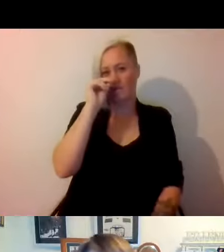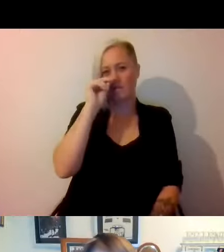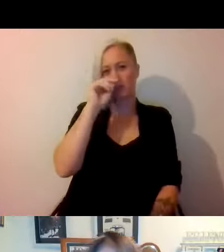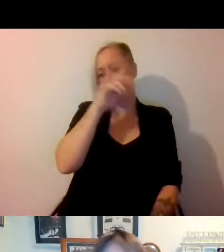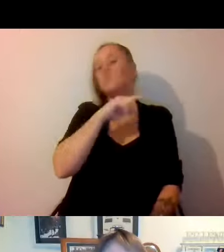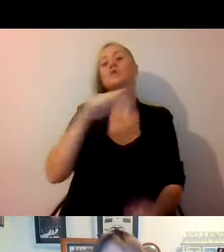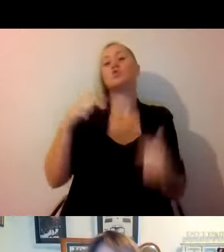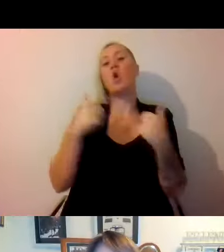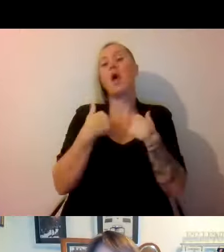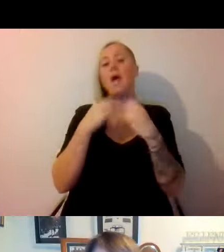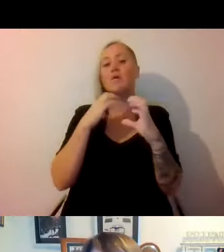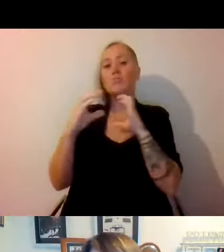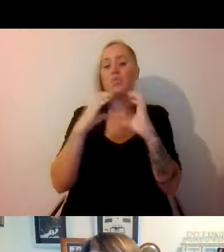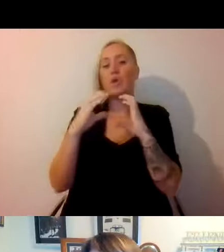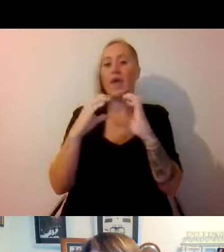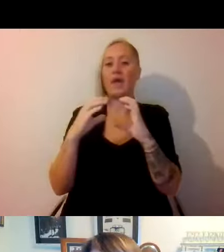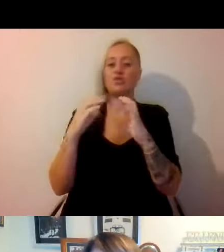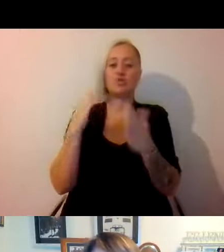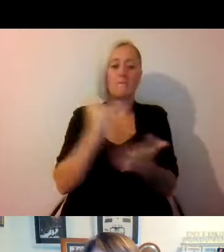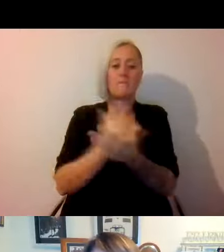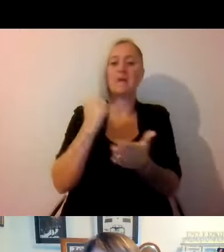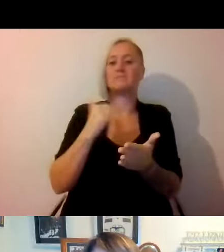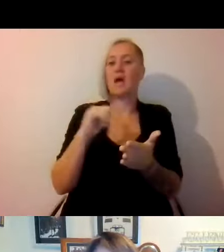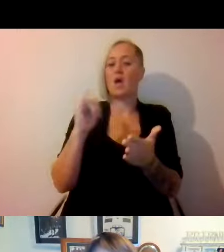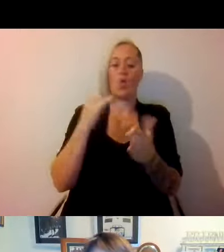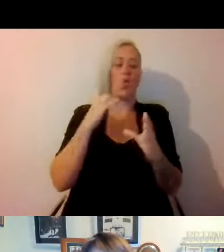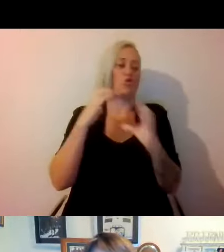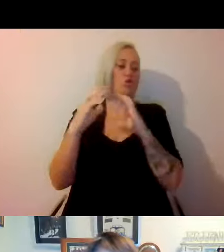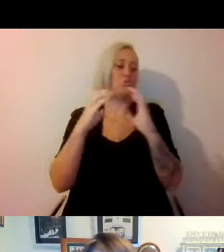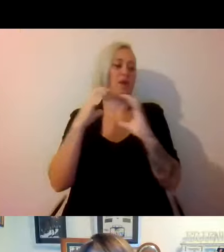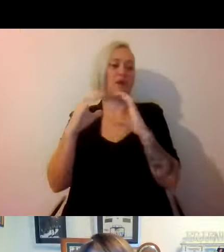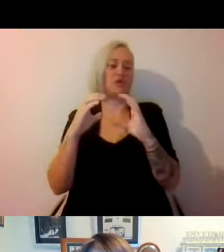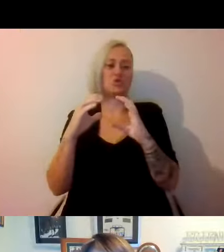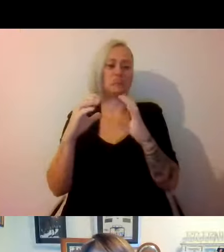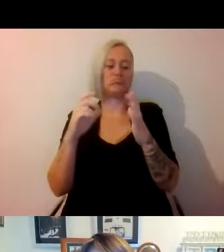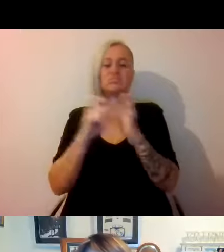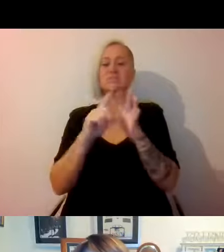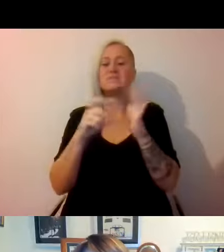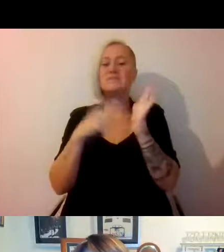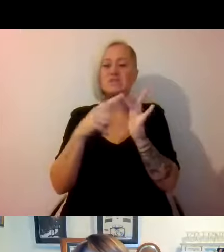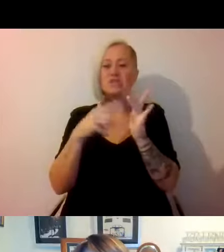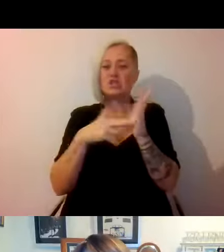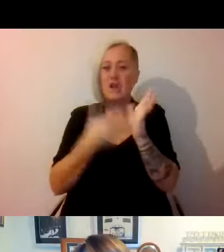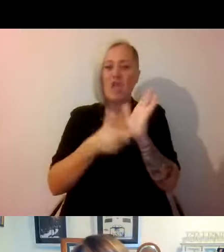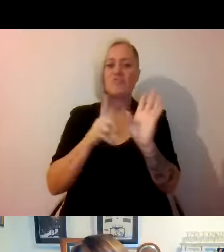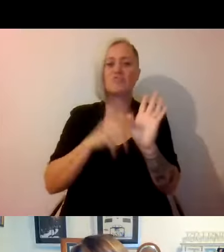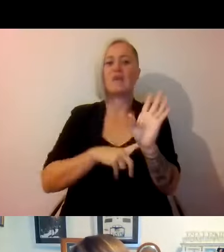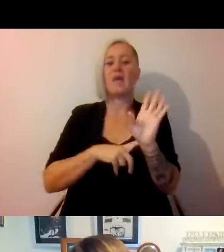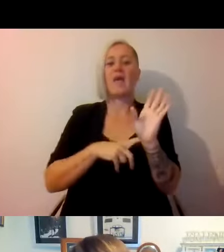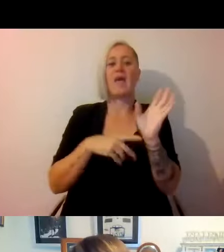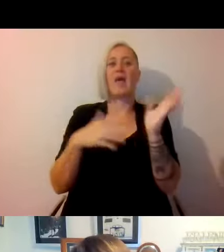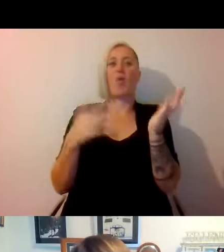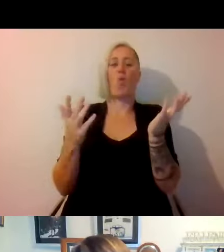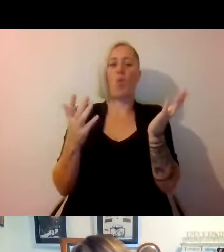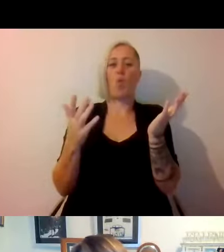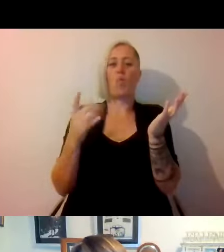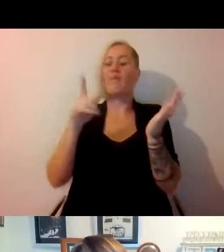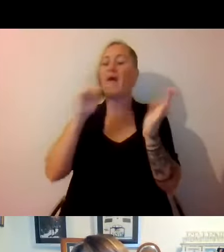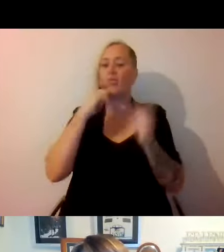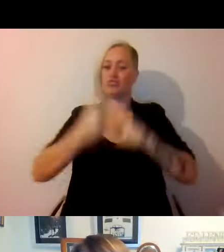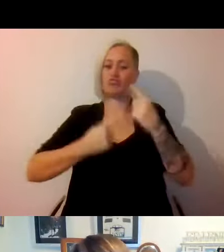communication passport or a personal communication dictionary, they'll be describing particularly, what that person